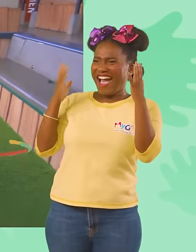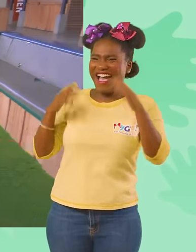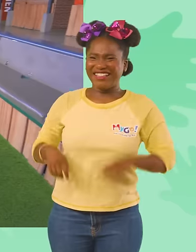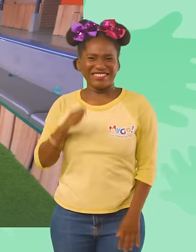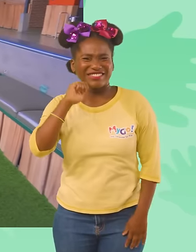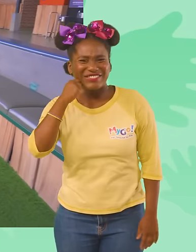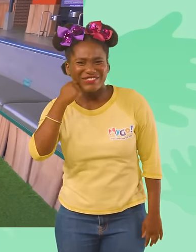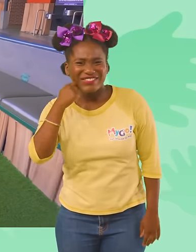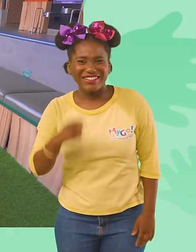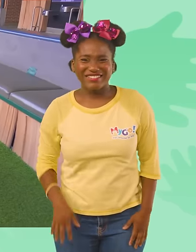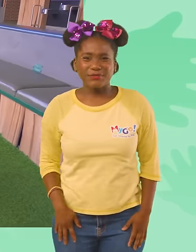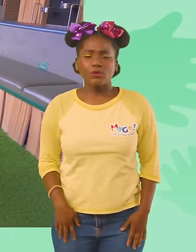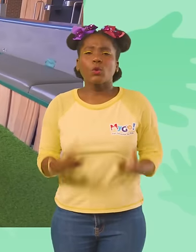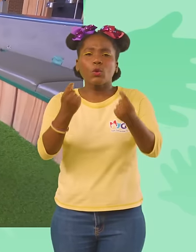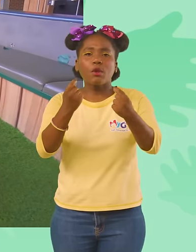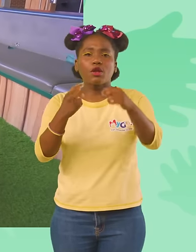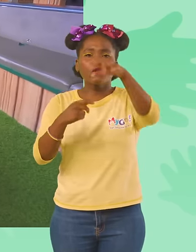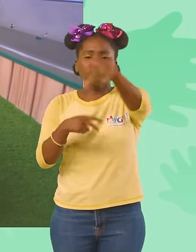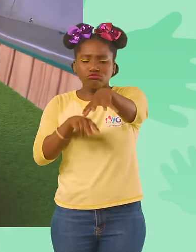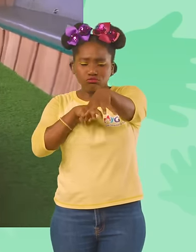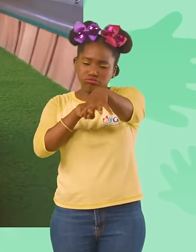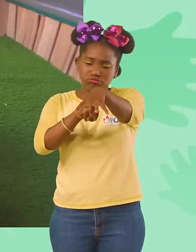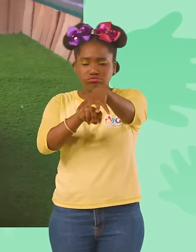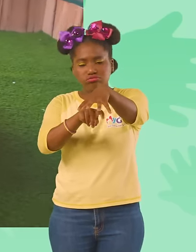Whoa. Whee. I'm gonna crawl through now.